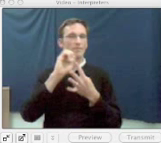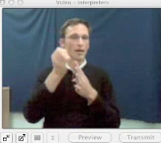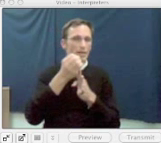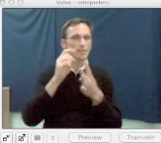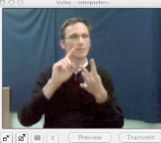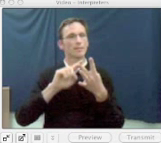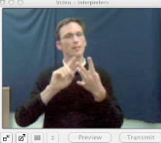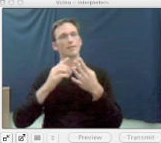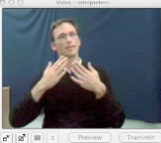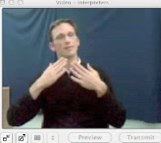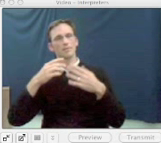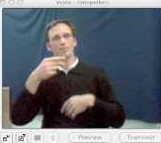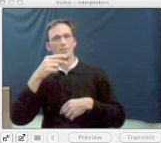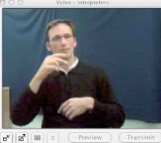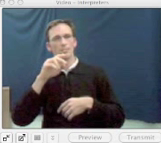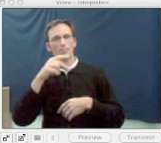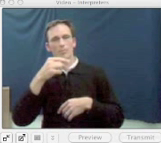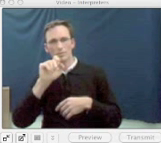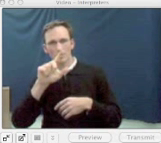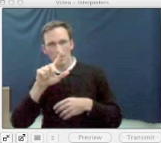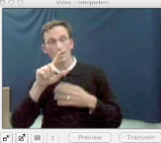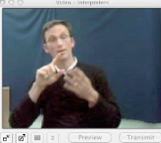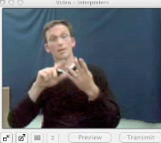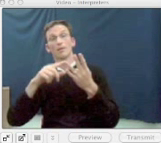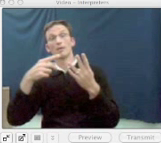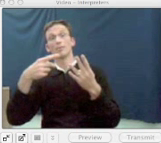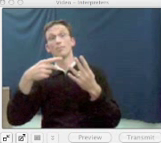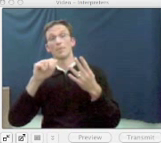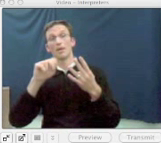paralinguistic, and intrapersonal. Since